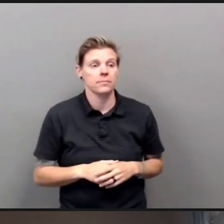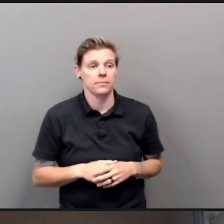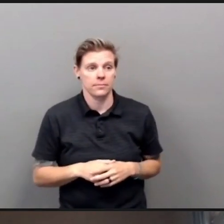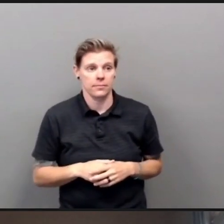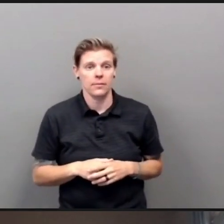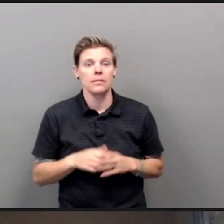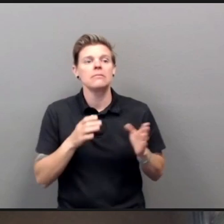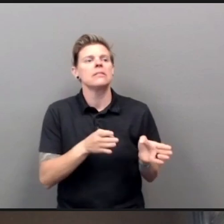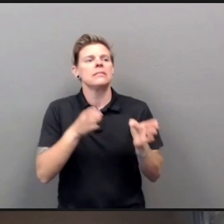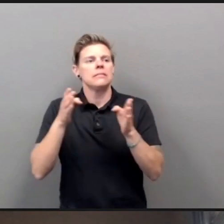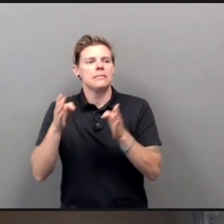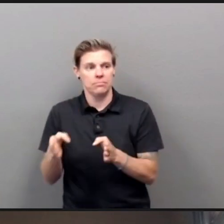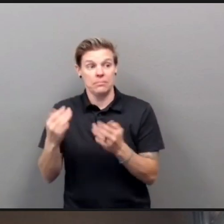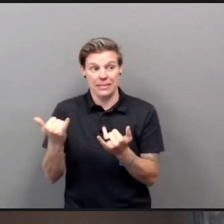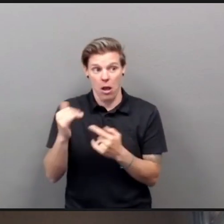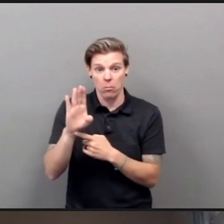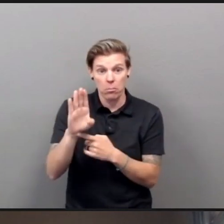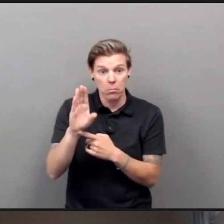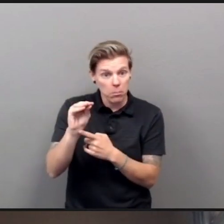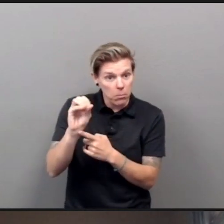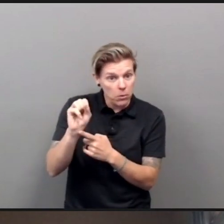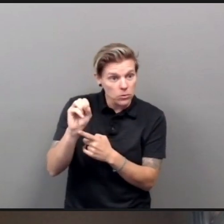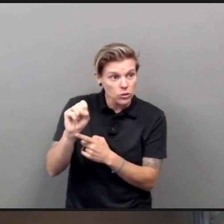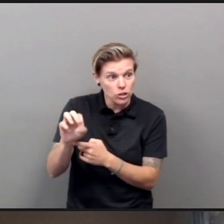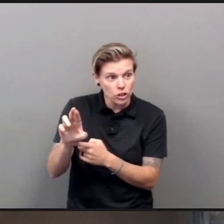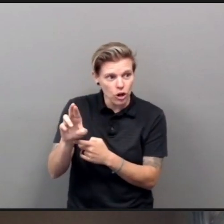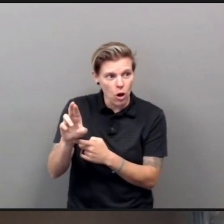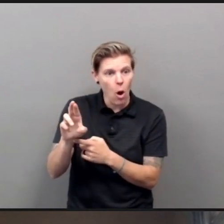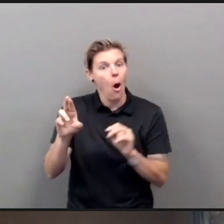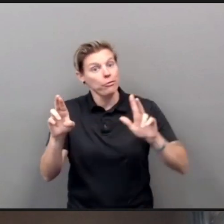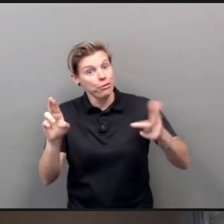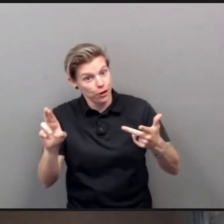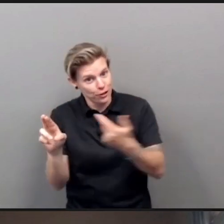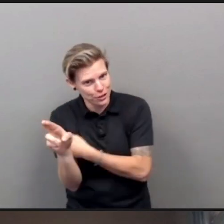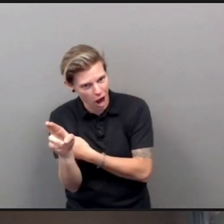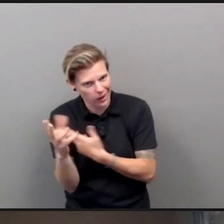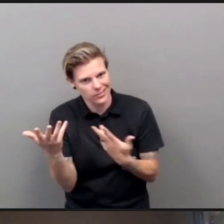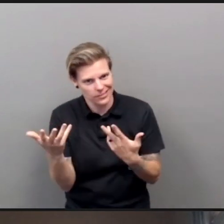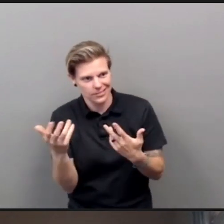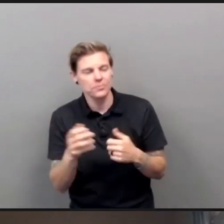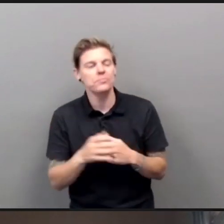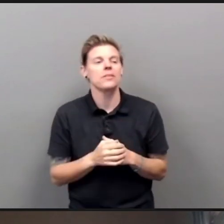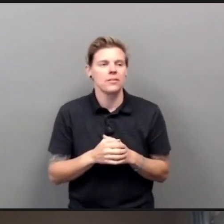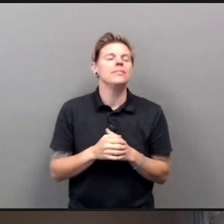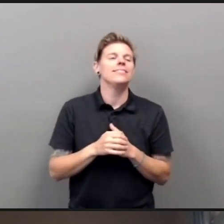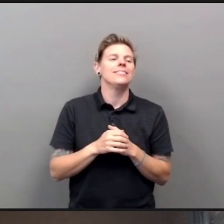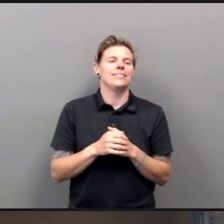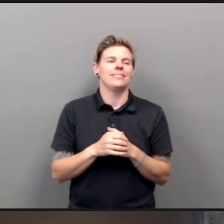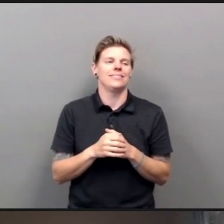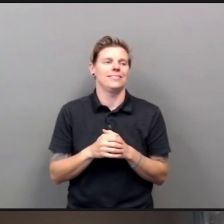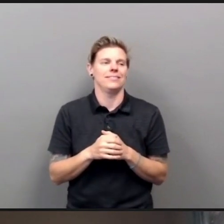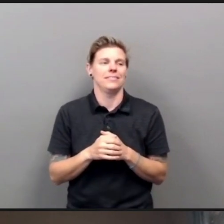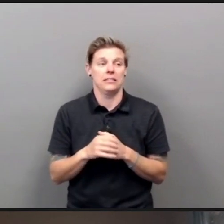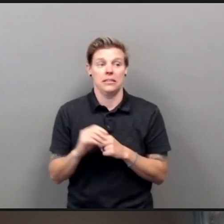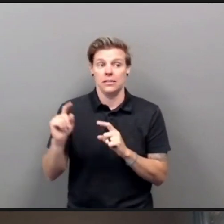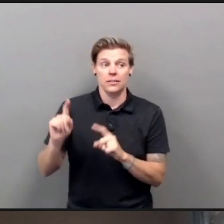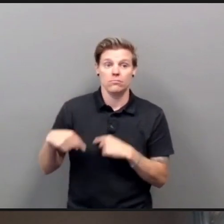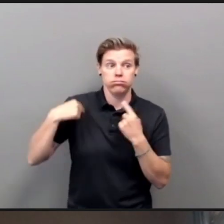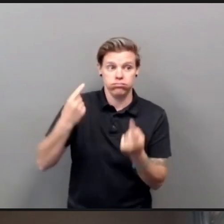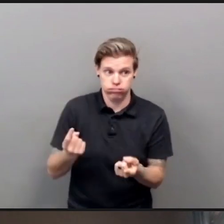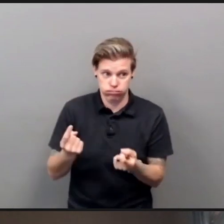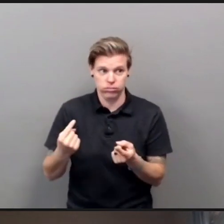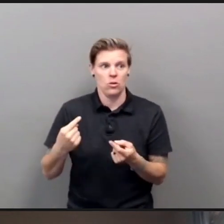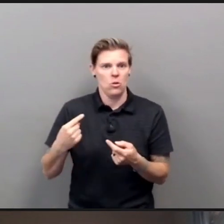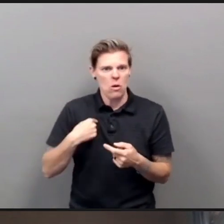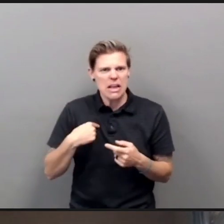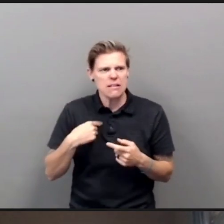about boosters, the third shot, we are in a transition, I think, from mass vaccination clinics and all the things we